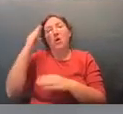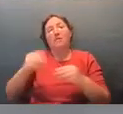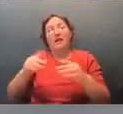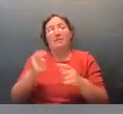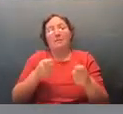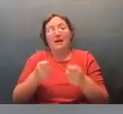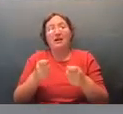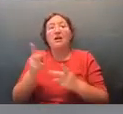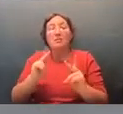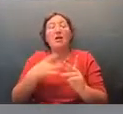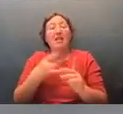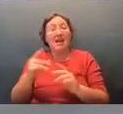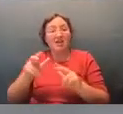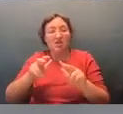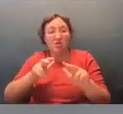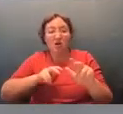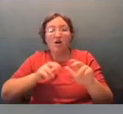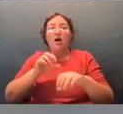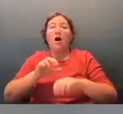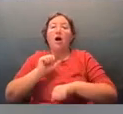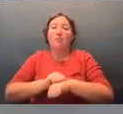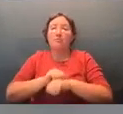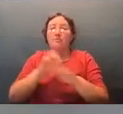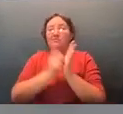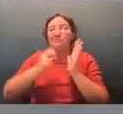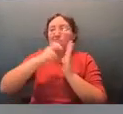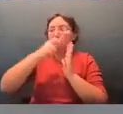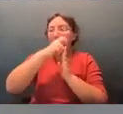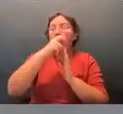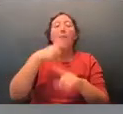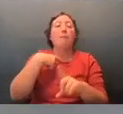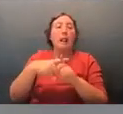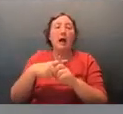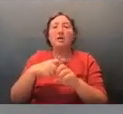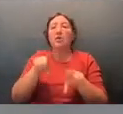climb as well as rappel. So you'll see people climbing through these